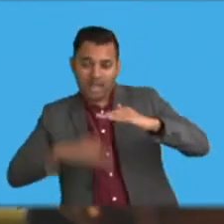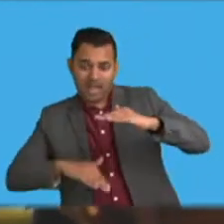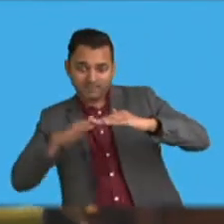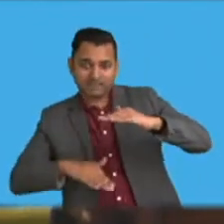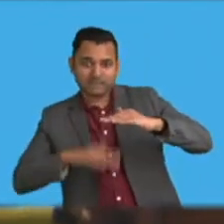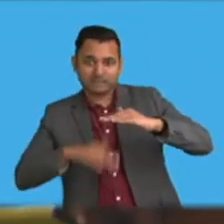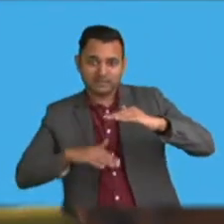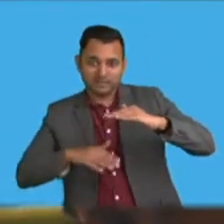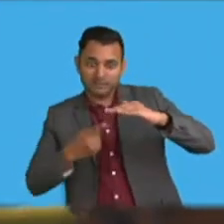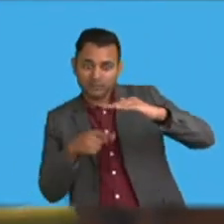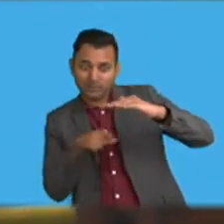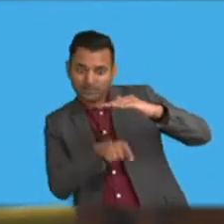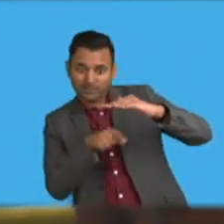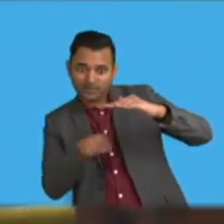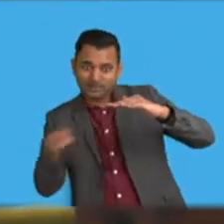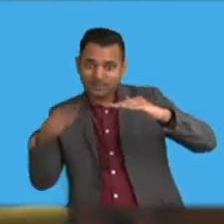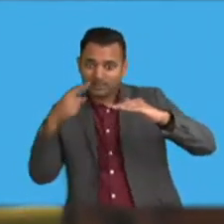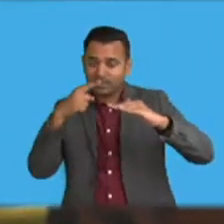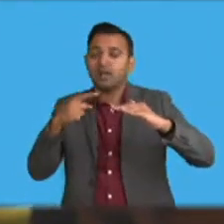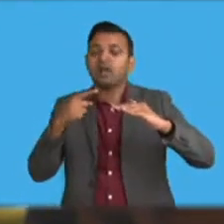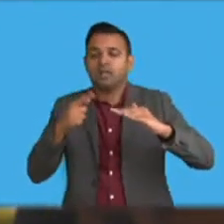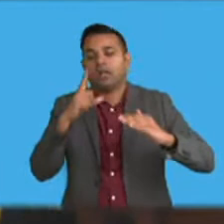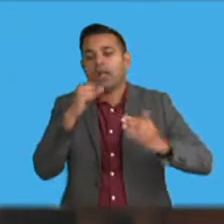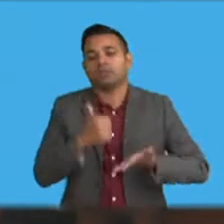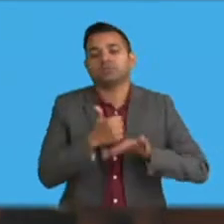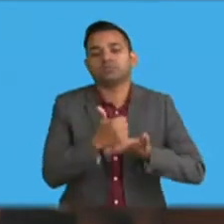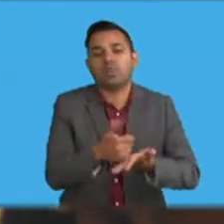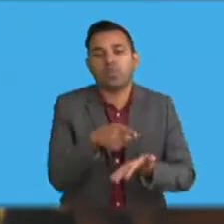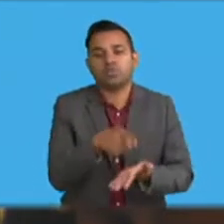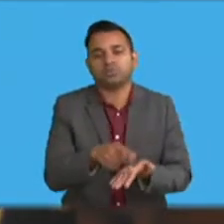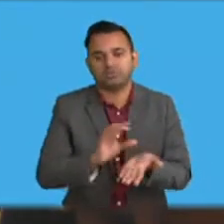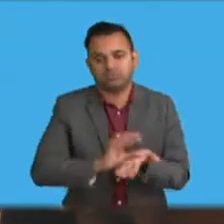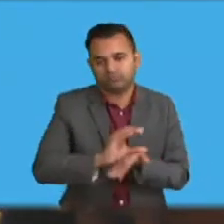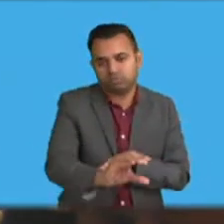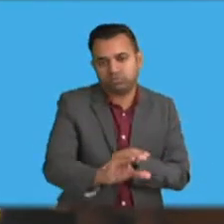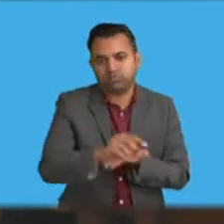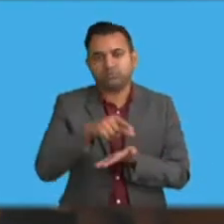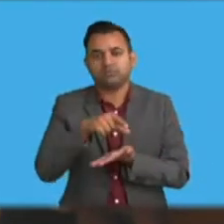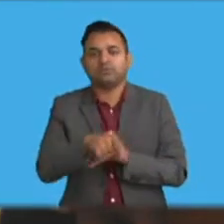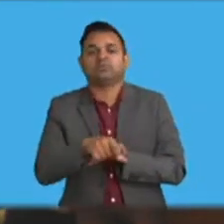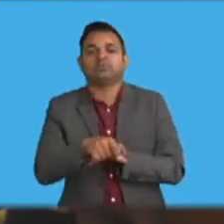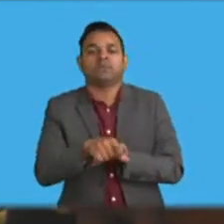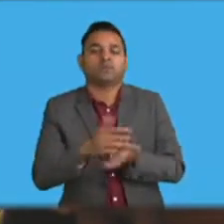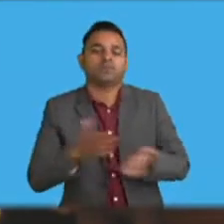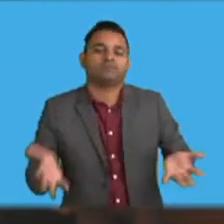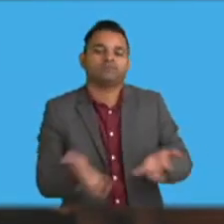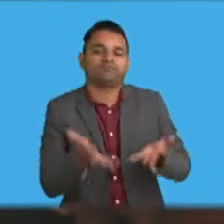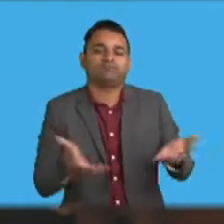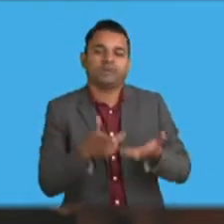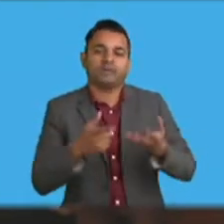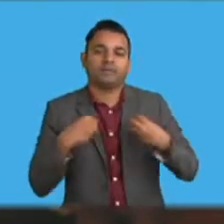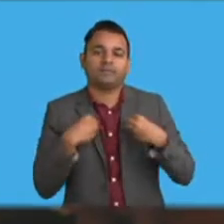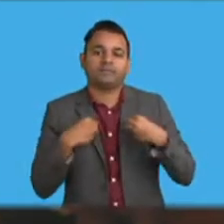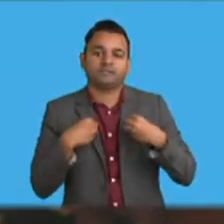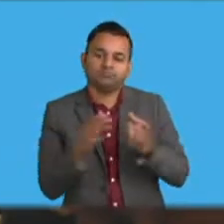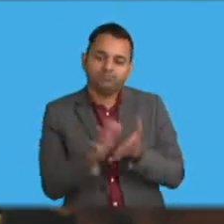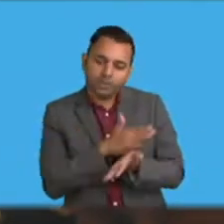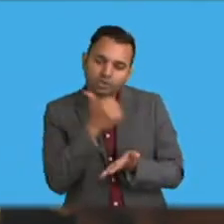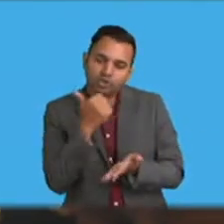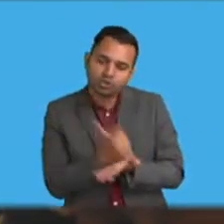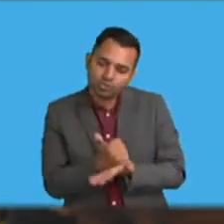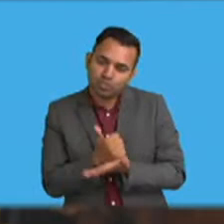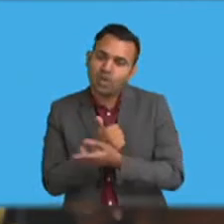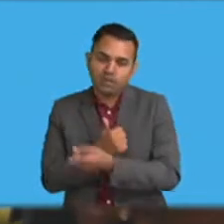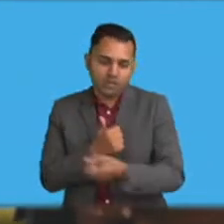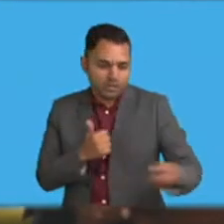initiative ensures that all Fijians, Madam Speaker, have the right to economic participation